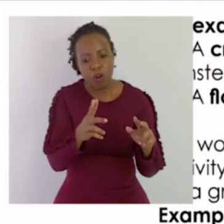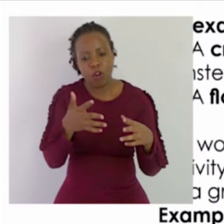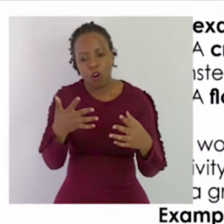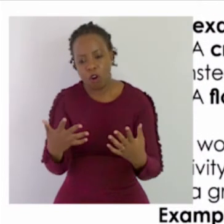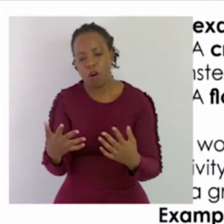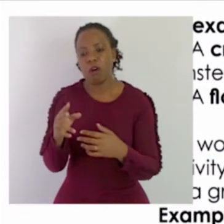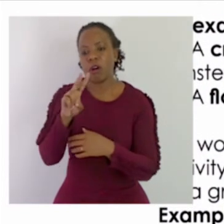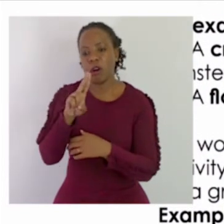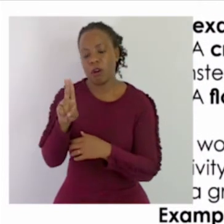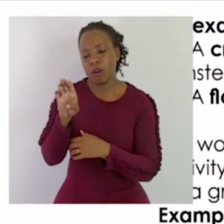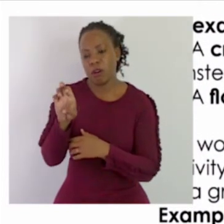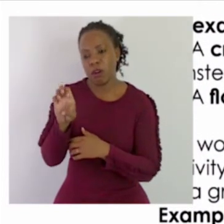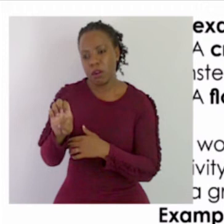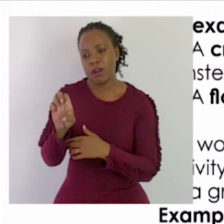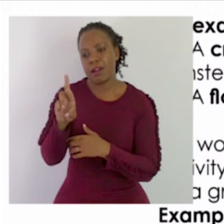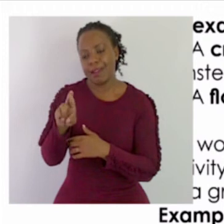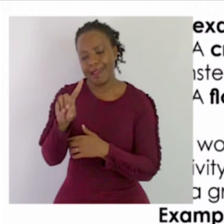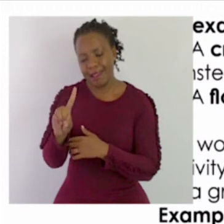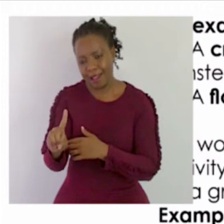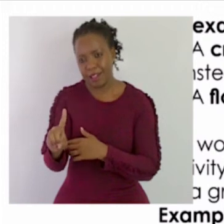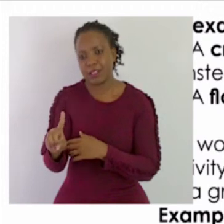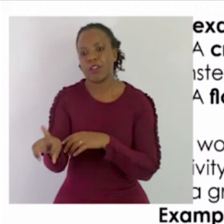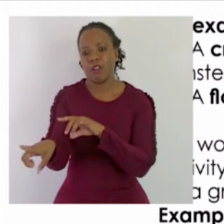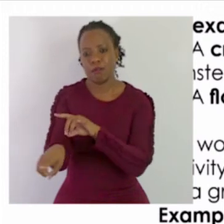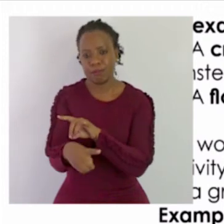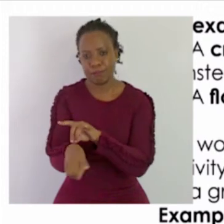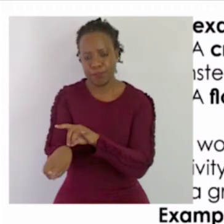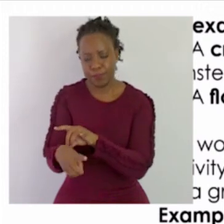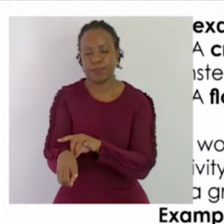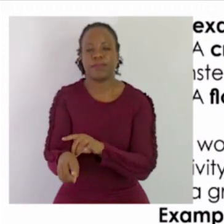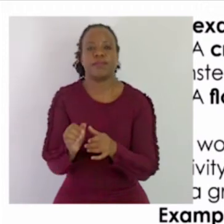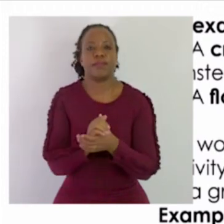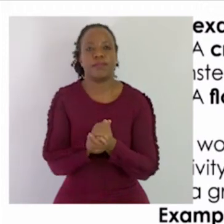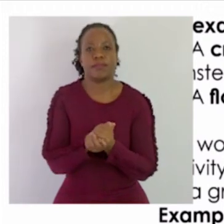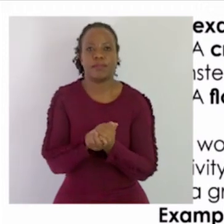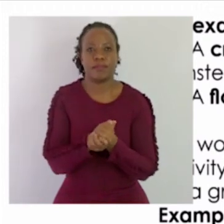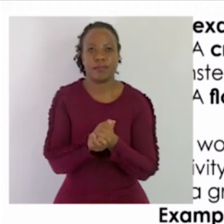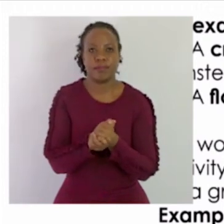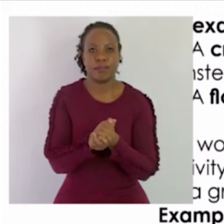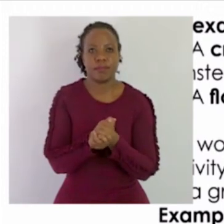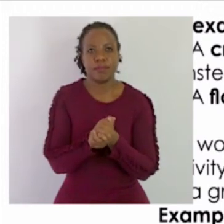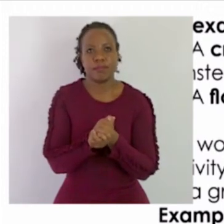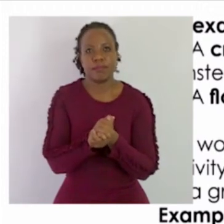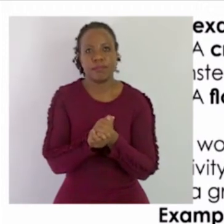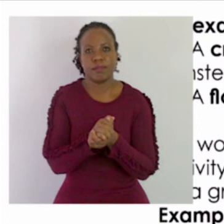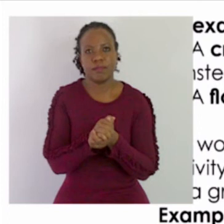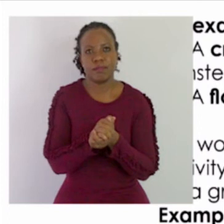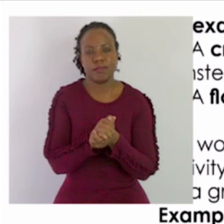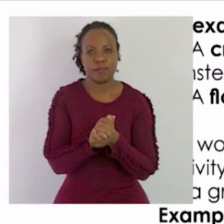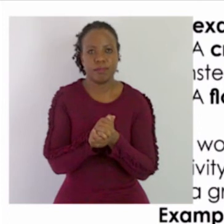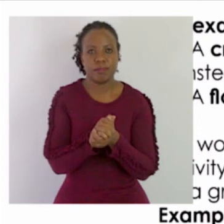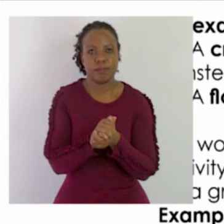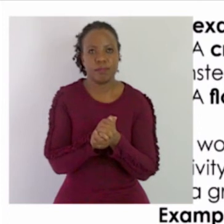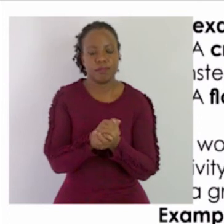word crowd is coming in place of lots of people, and the word herd